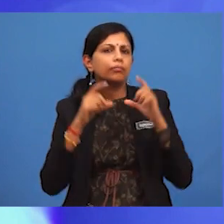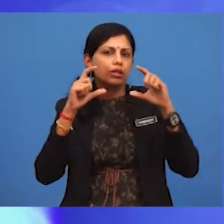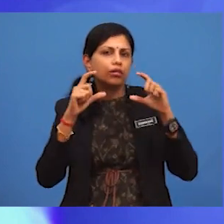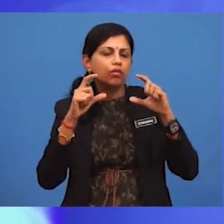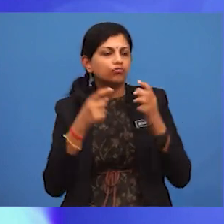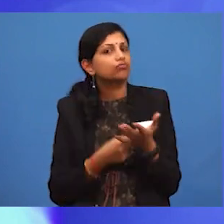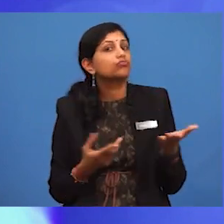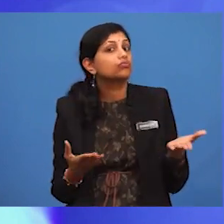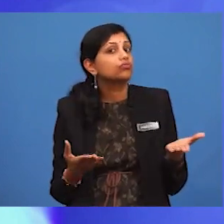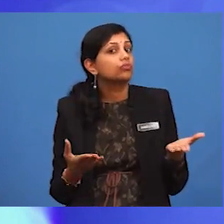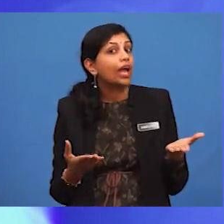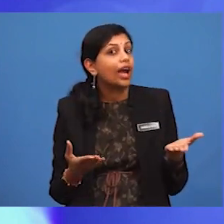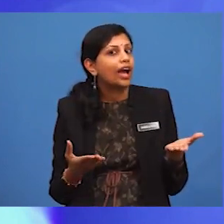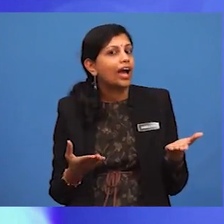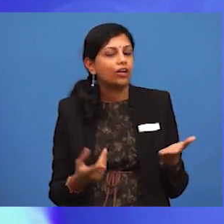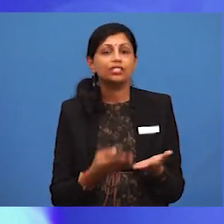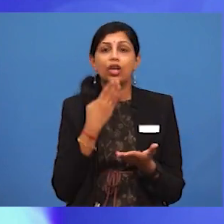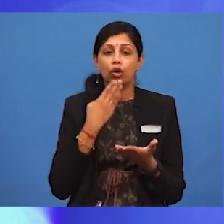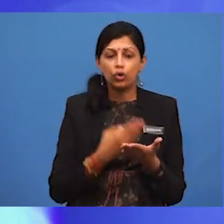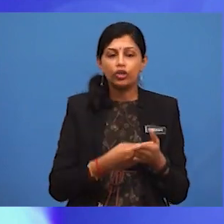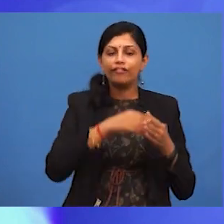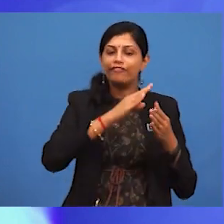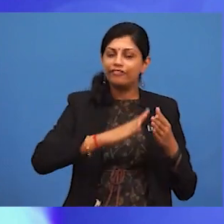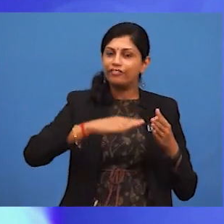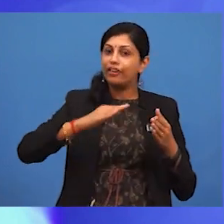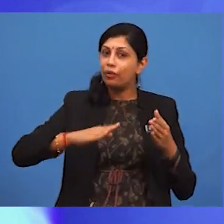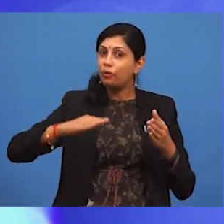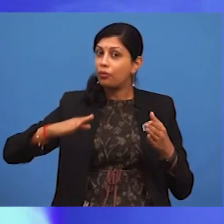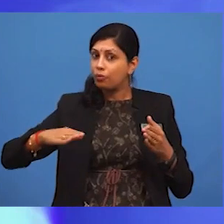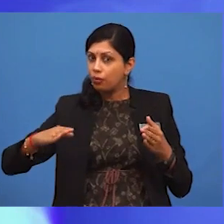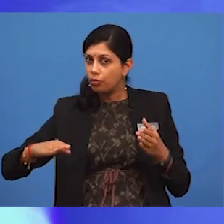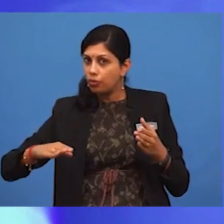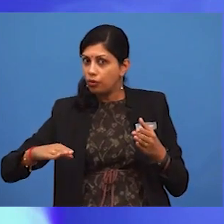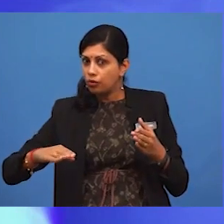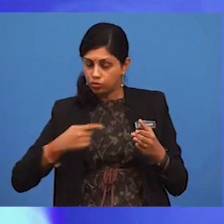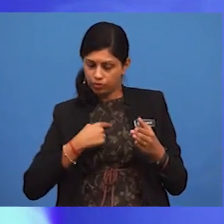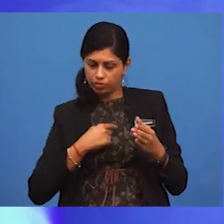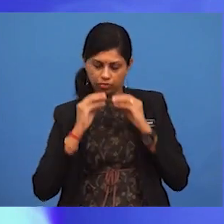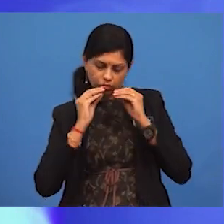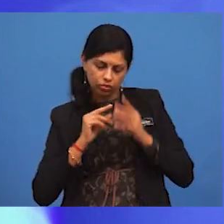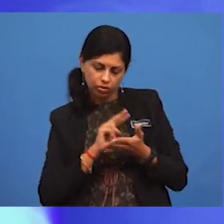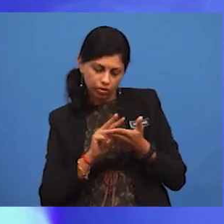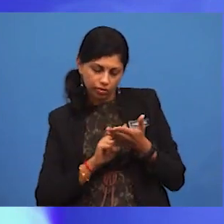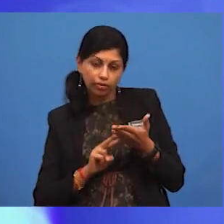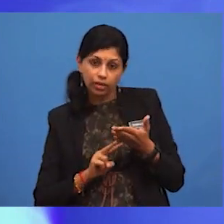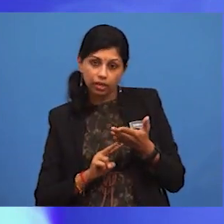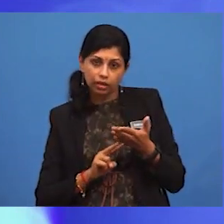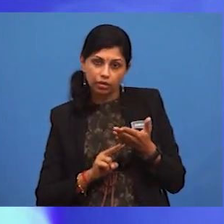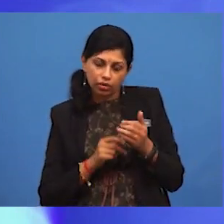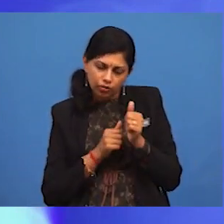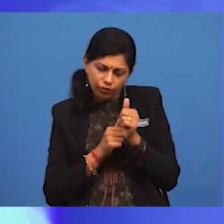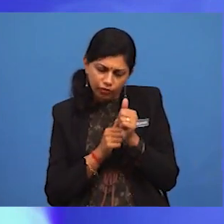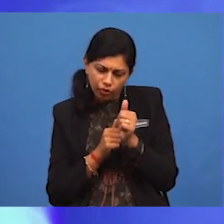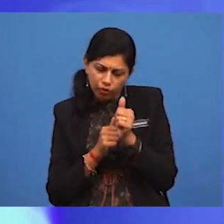paragraph? A good paragraph has a good flow. It means that when a reader reads your paragraph, he or she